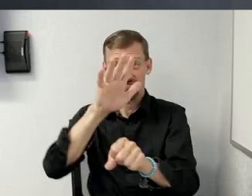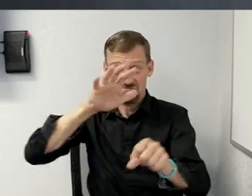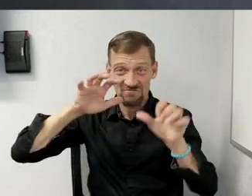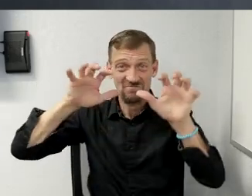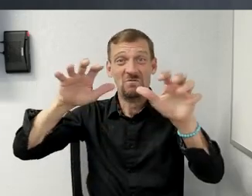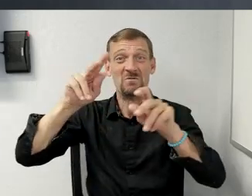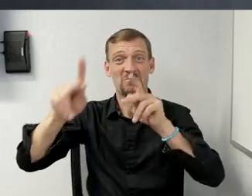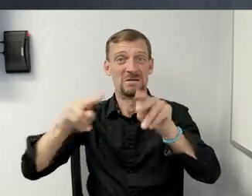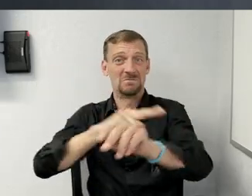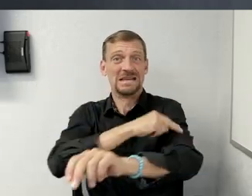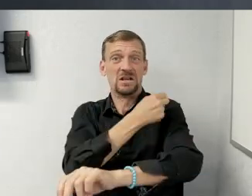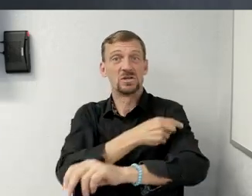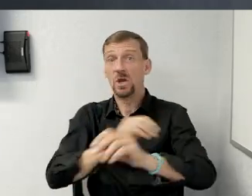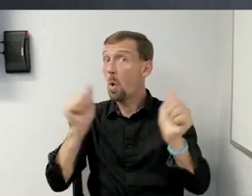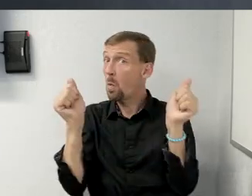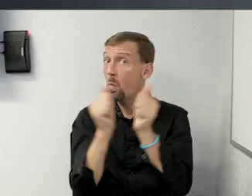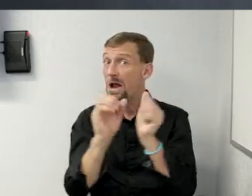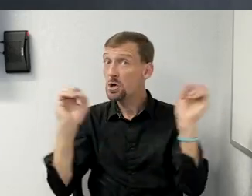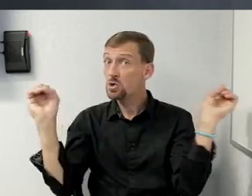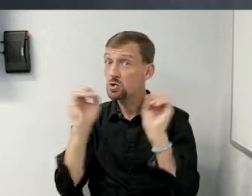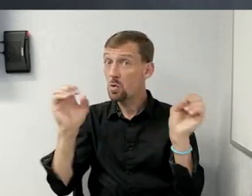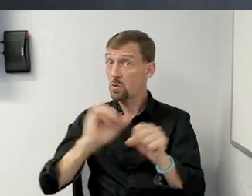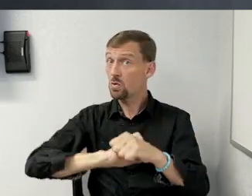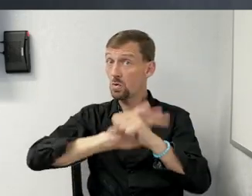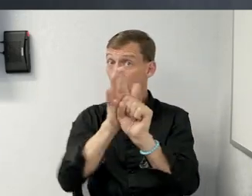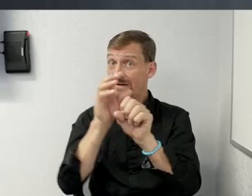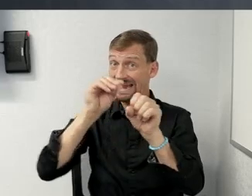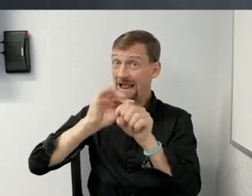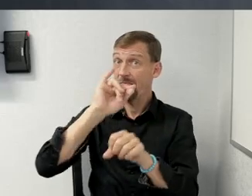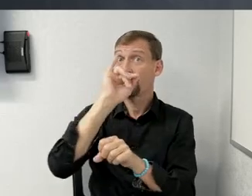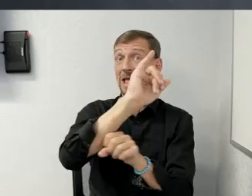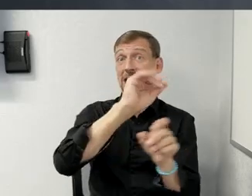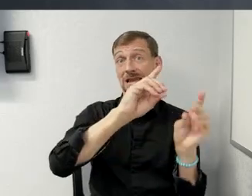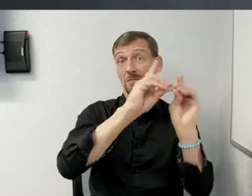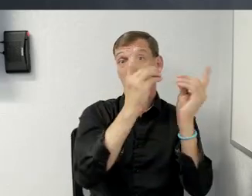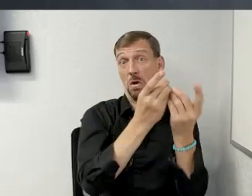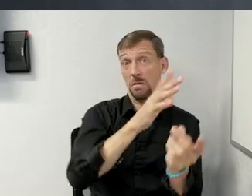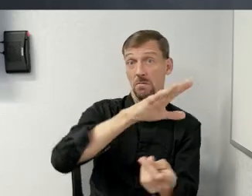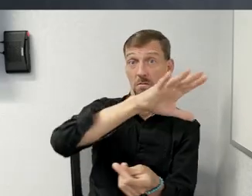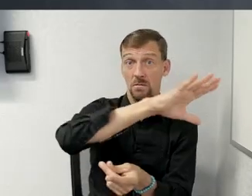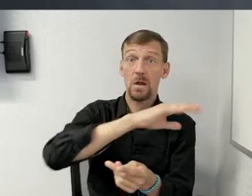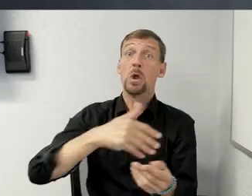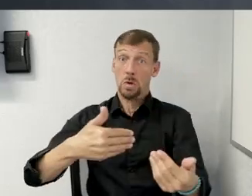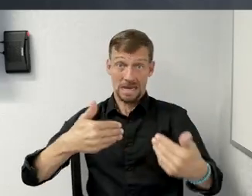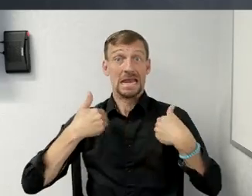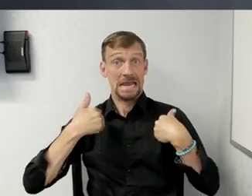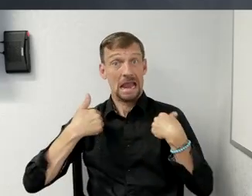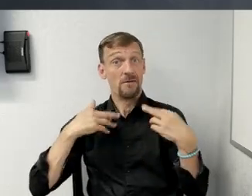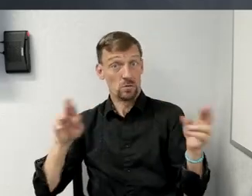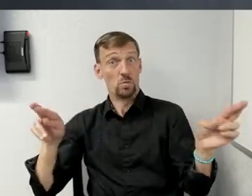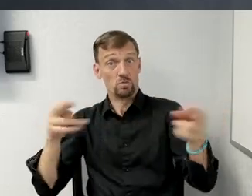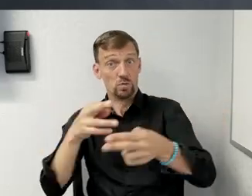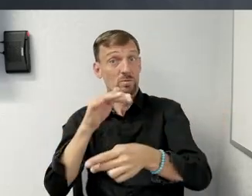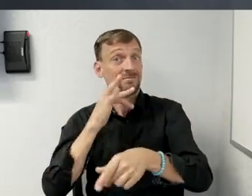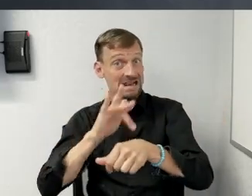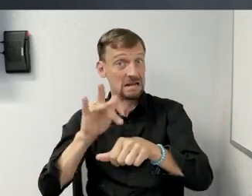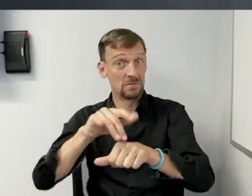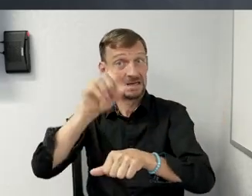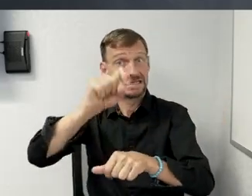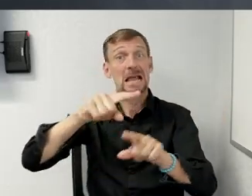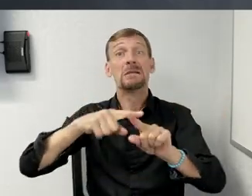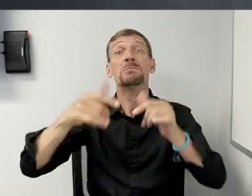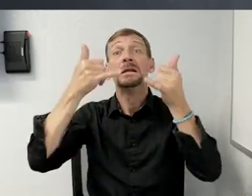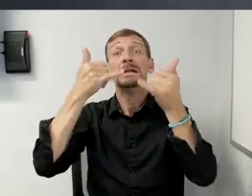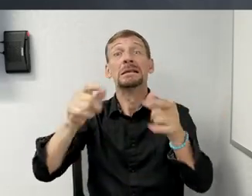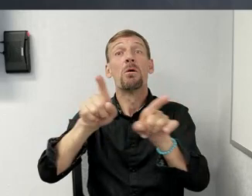any COVID patients. So we do have capacity. I'm often asked, how about